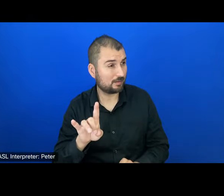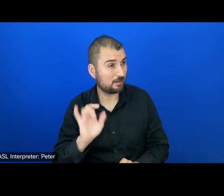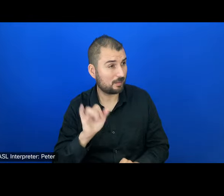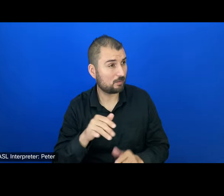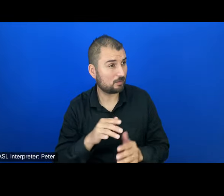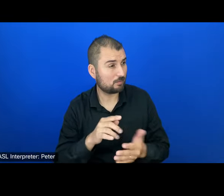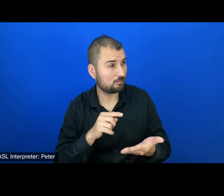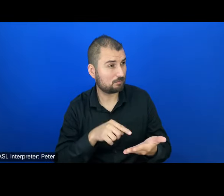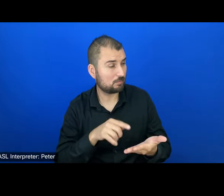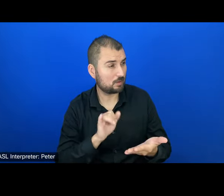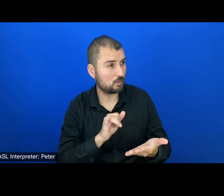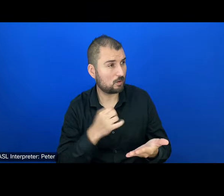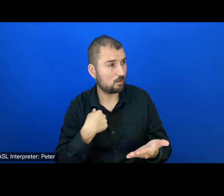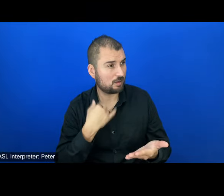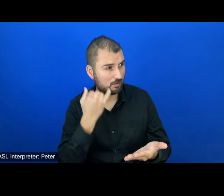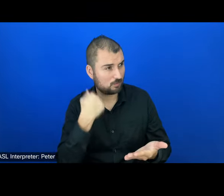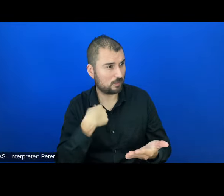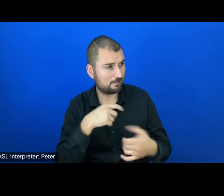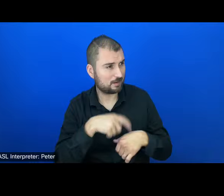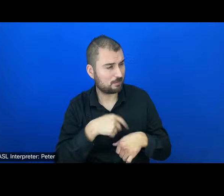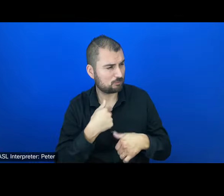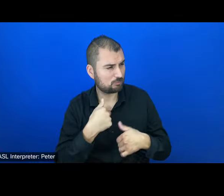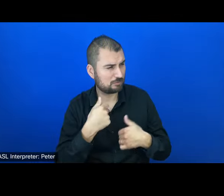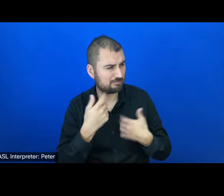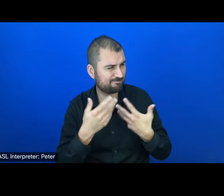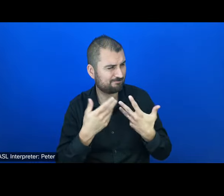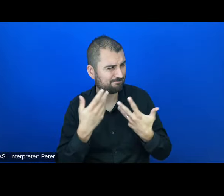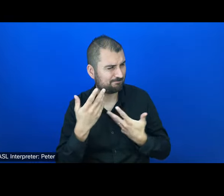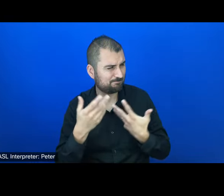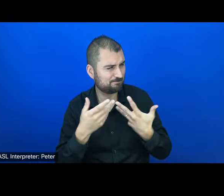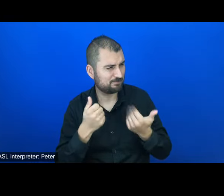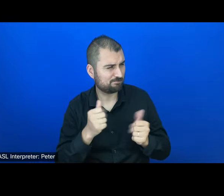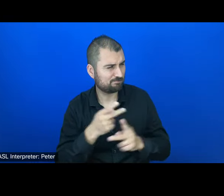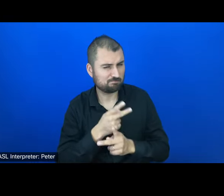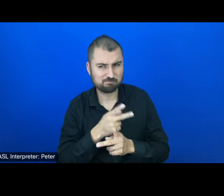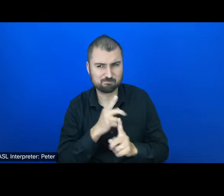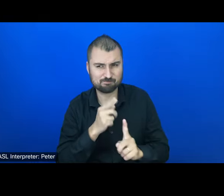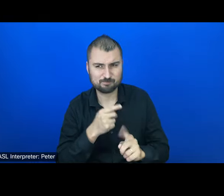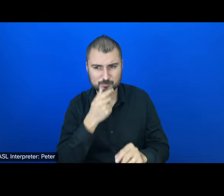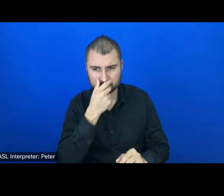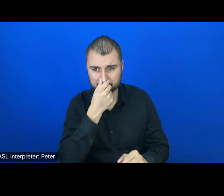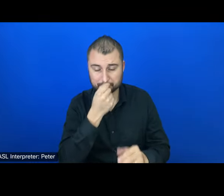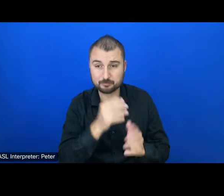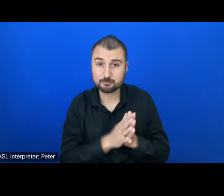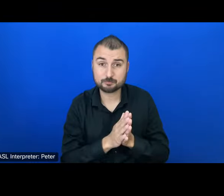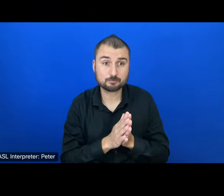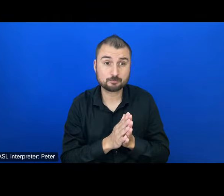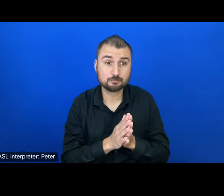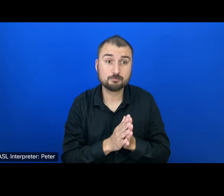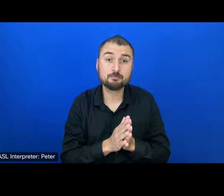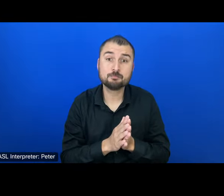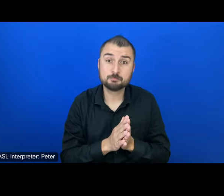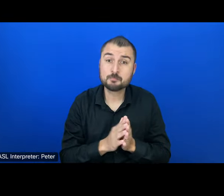I just was trying to figure this out for the moment. Yep. All right, further